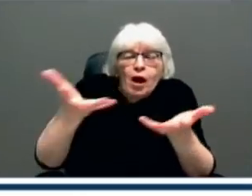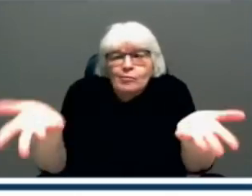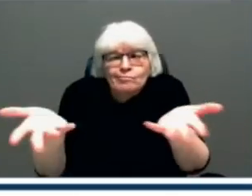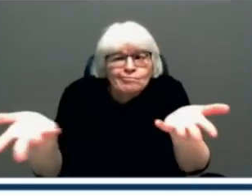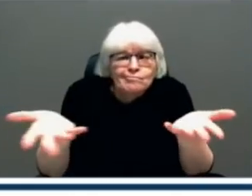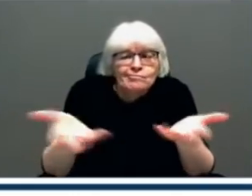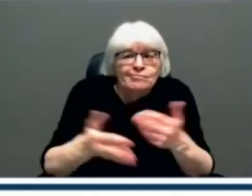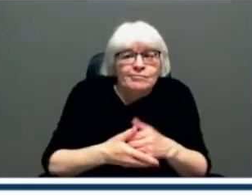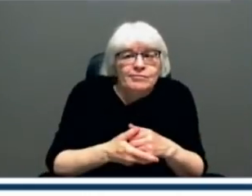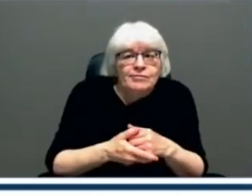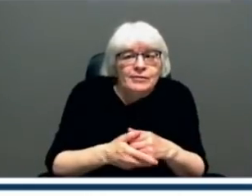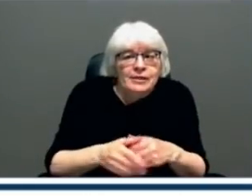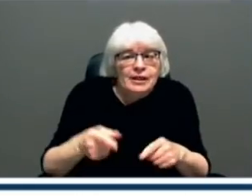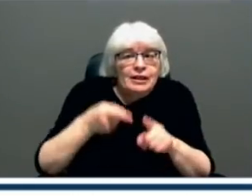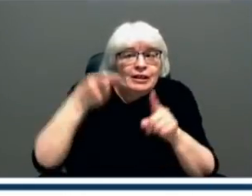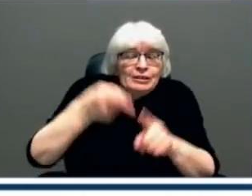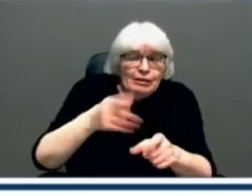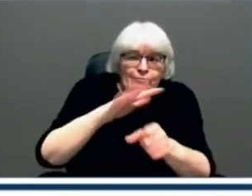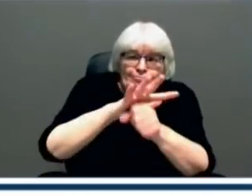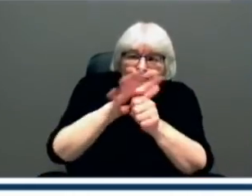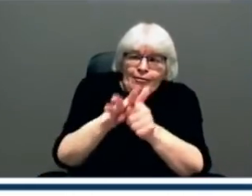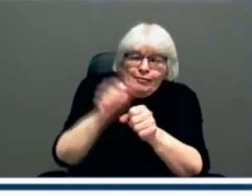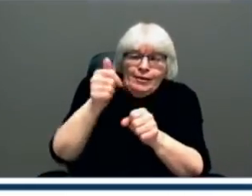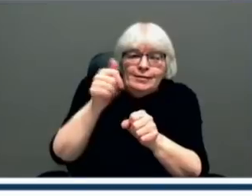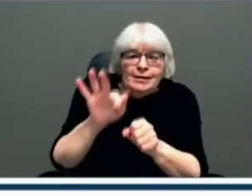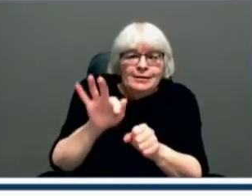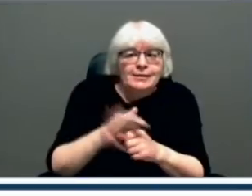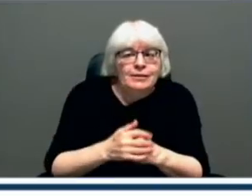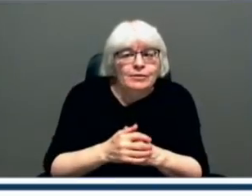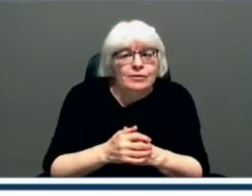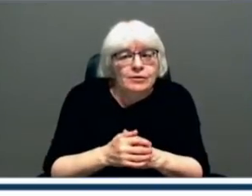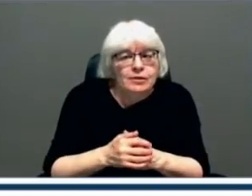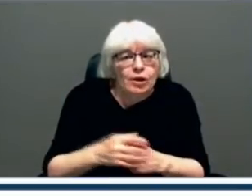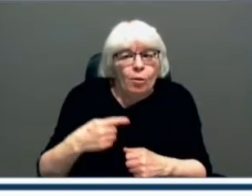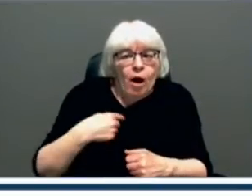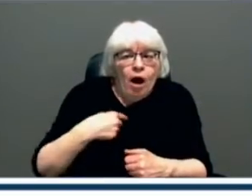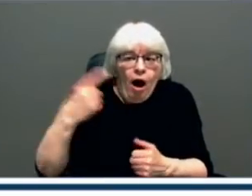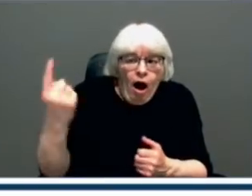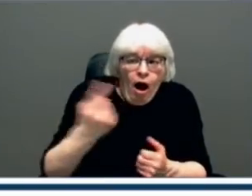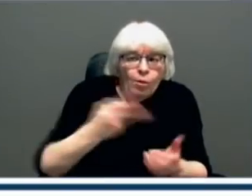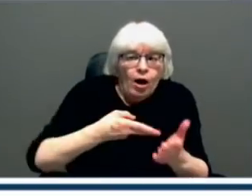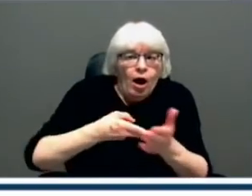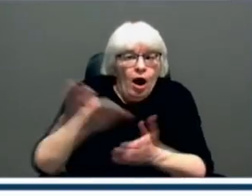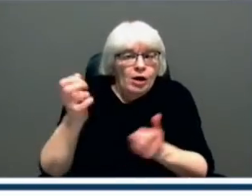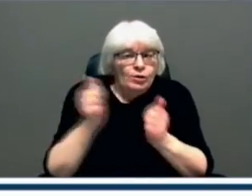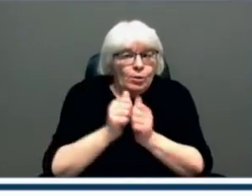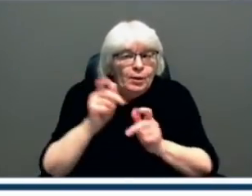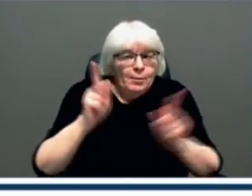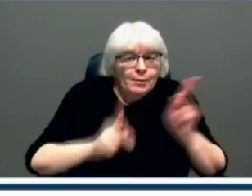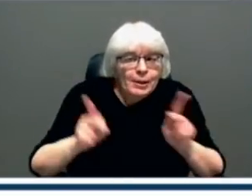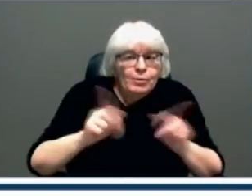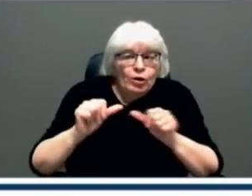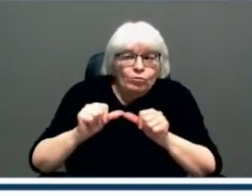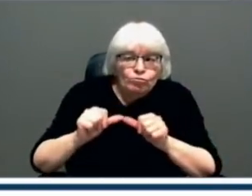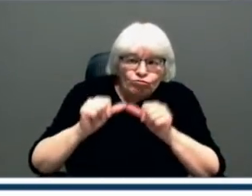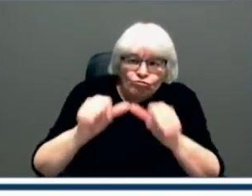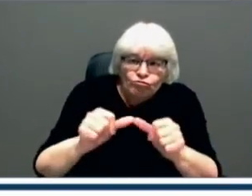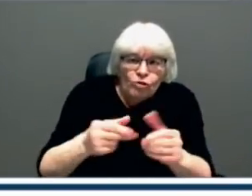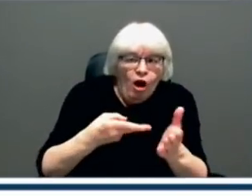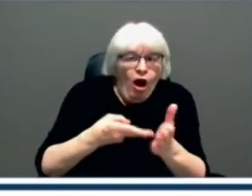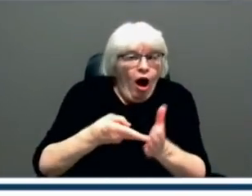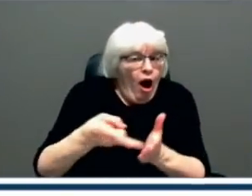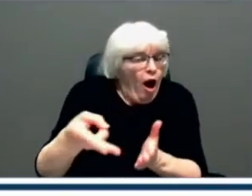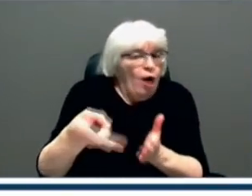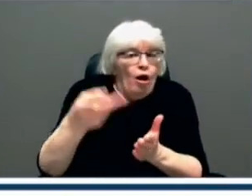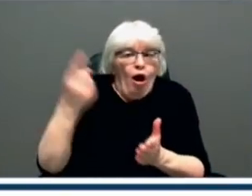situation. I believe I've always been honest with Nova Scotians, and I will continue to do so.